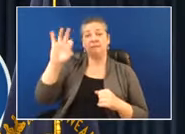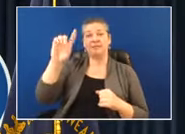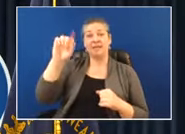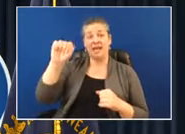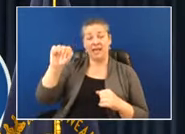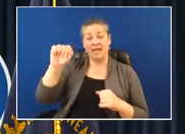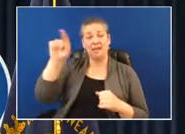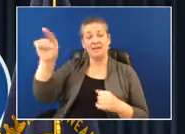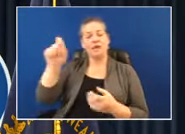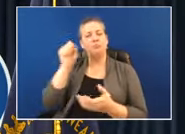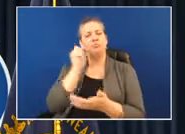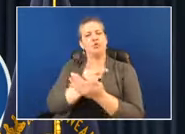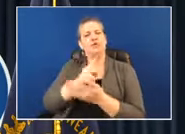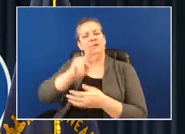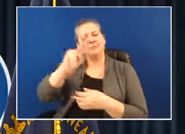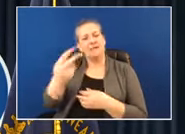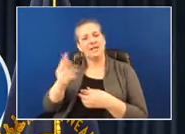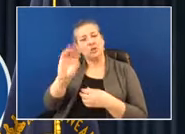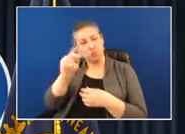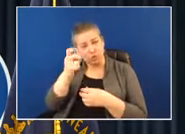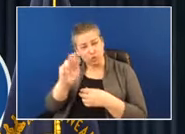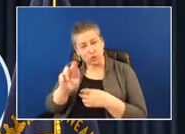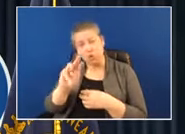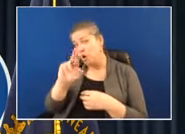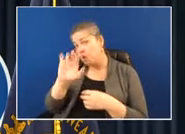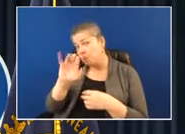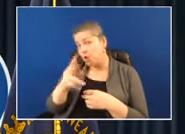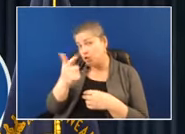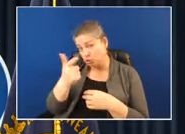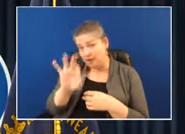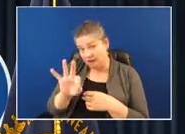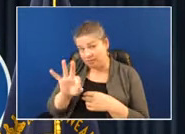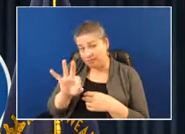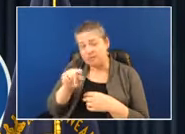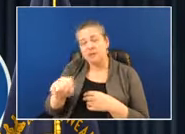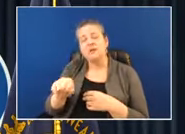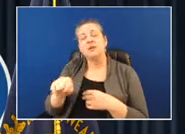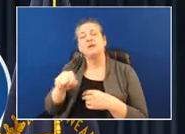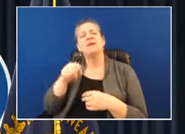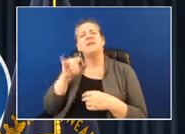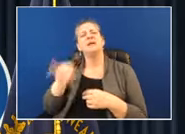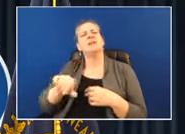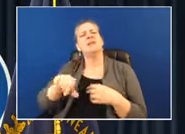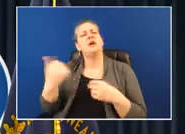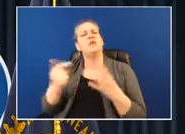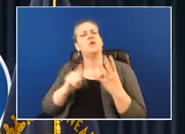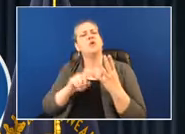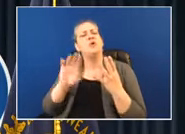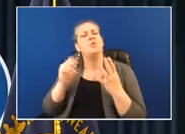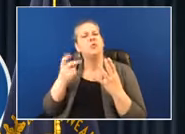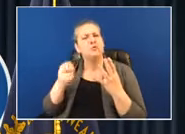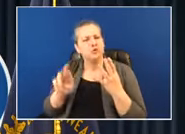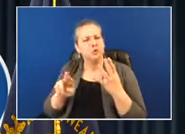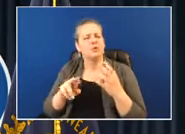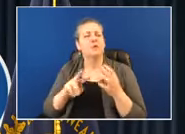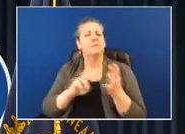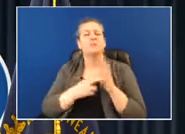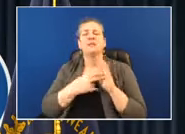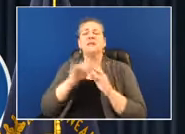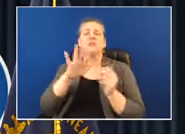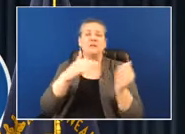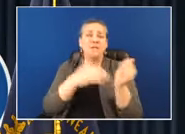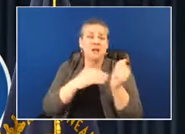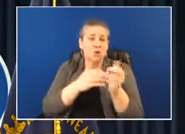booster. It is a permissive approval, meaning you can get it if you feel you are in need or if your healthcare provider recommends it for you. It's